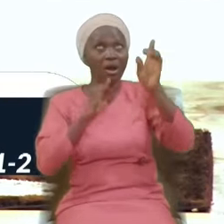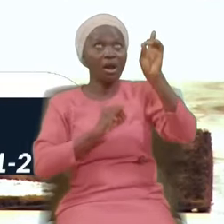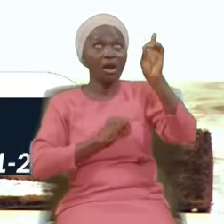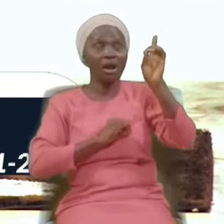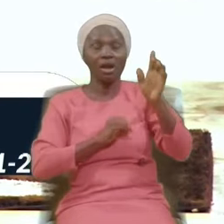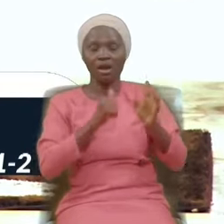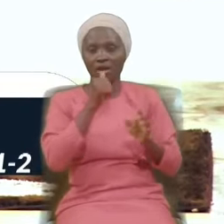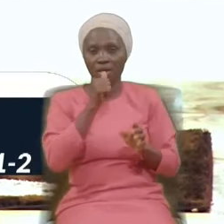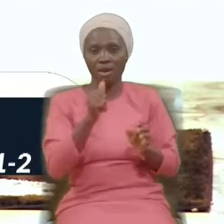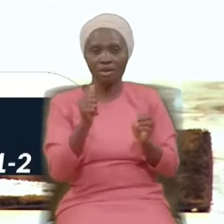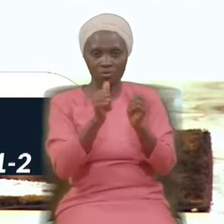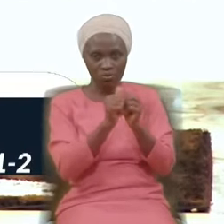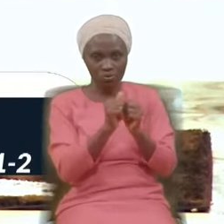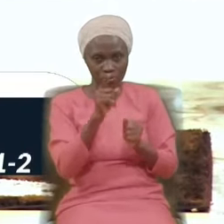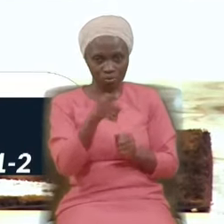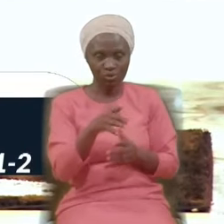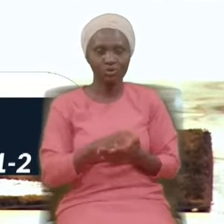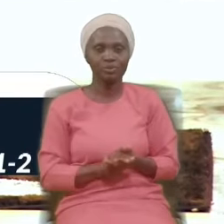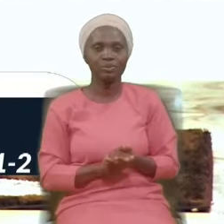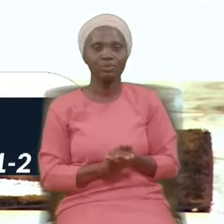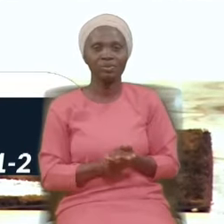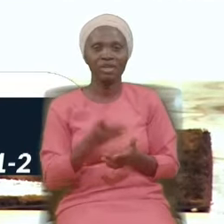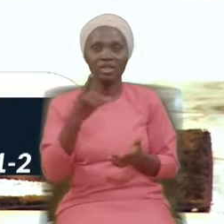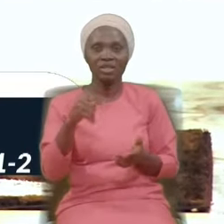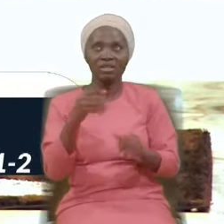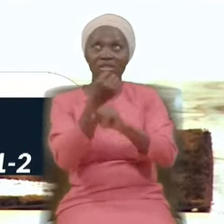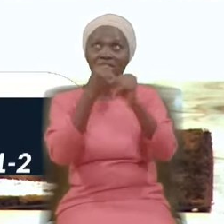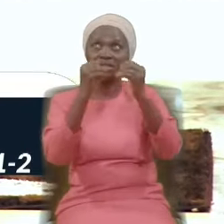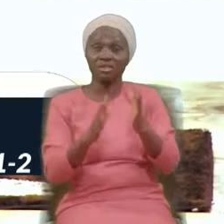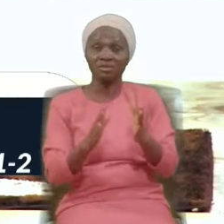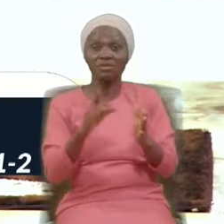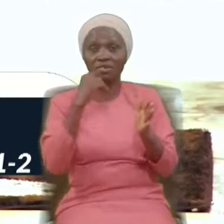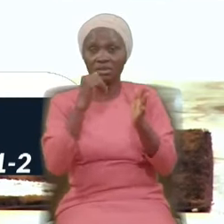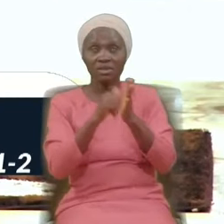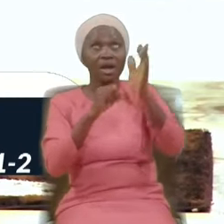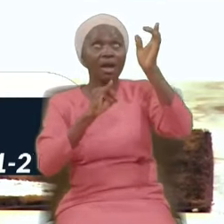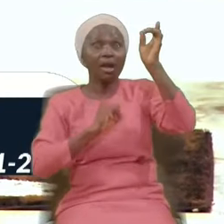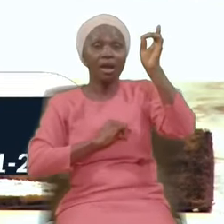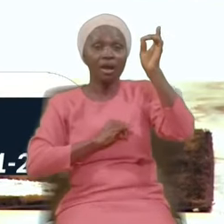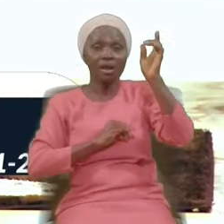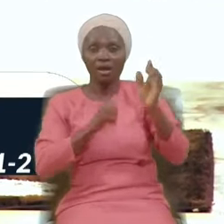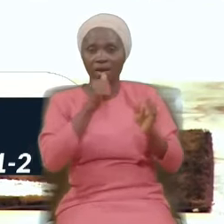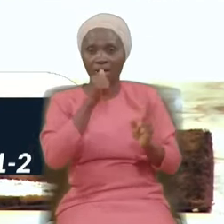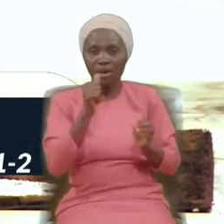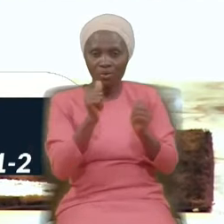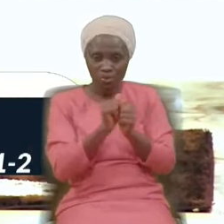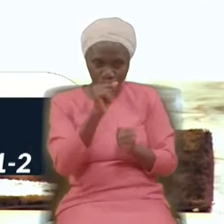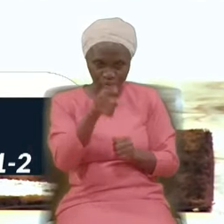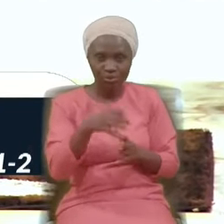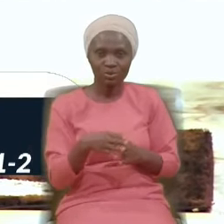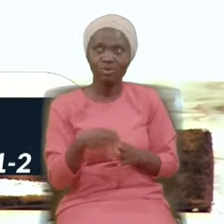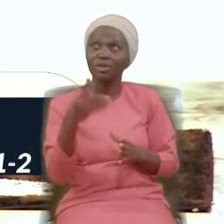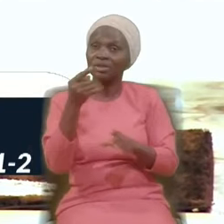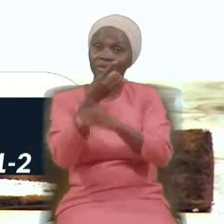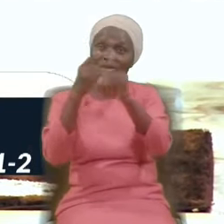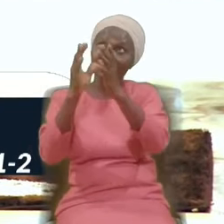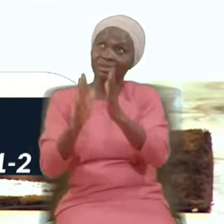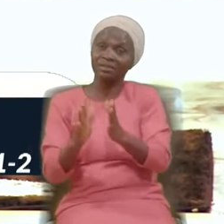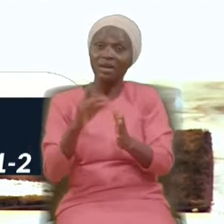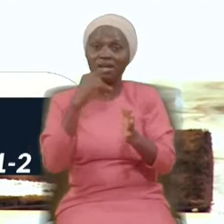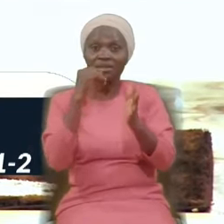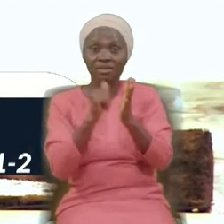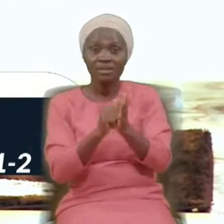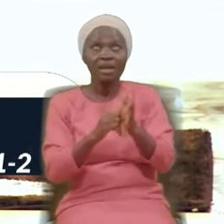thee. The Savior says, I am with thee. The Deliverer says, I